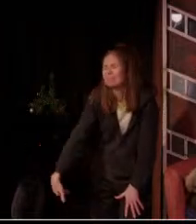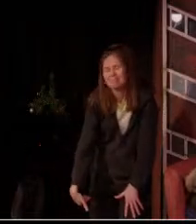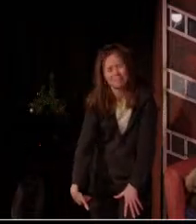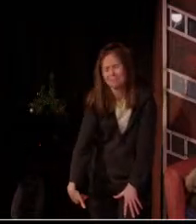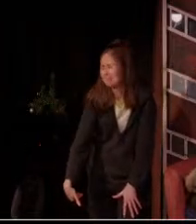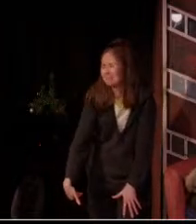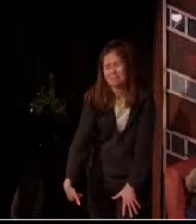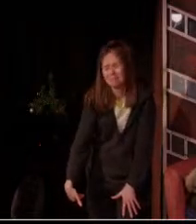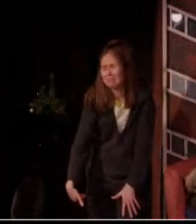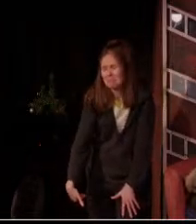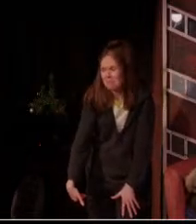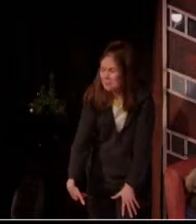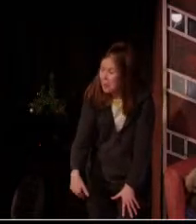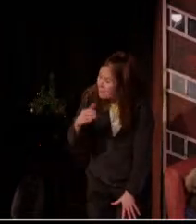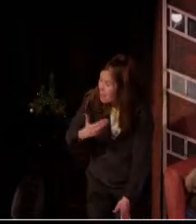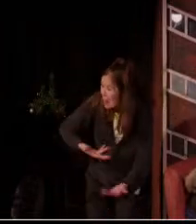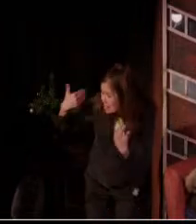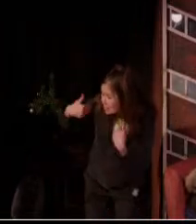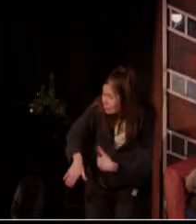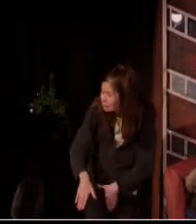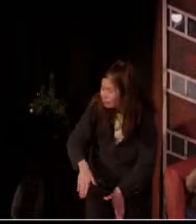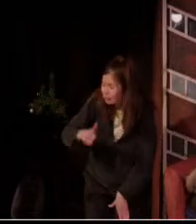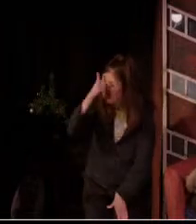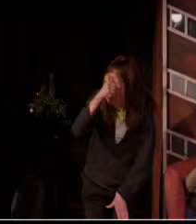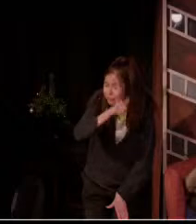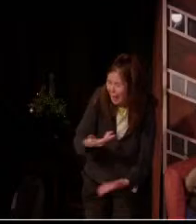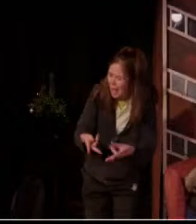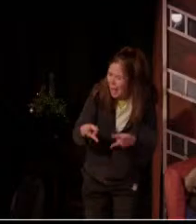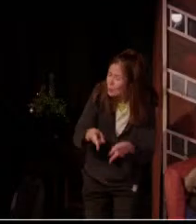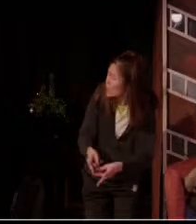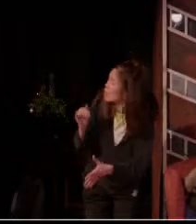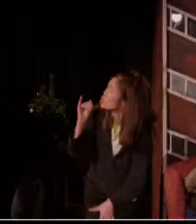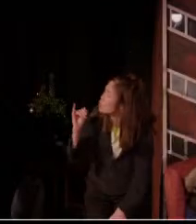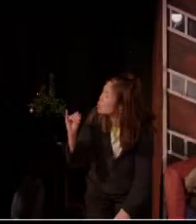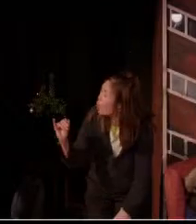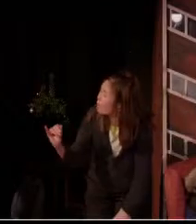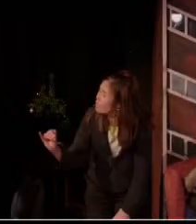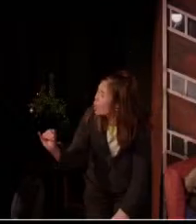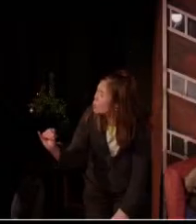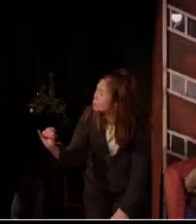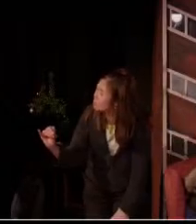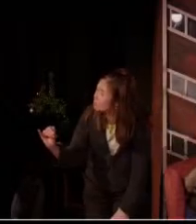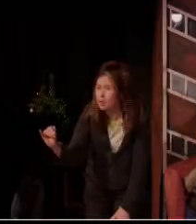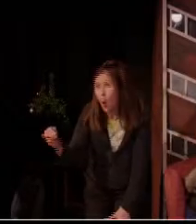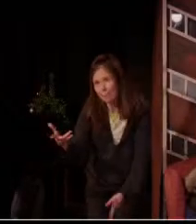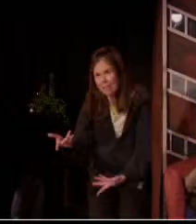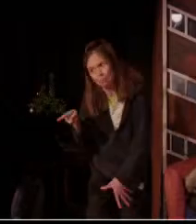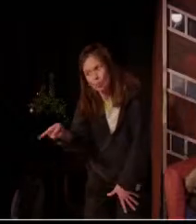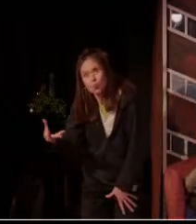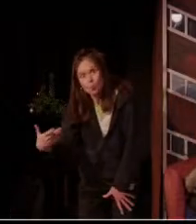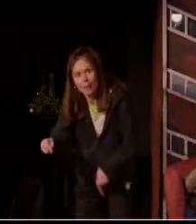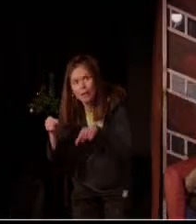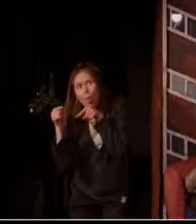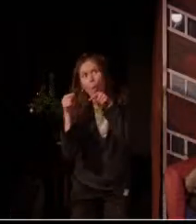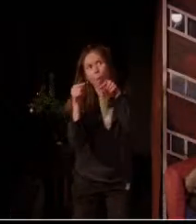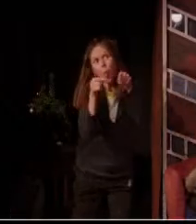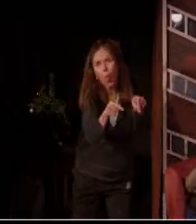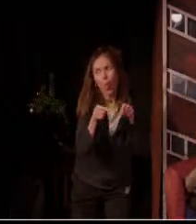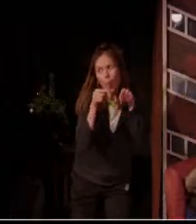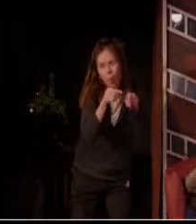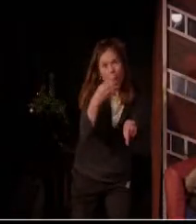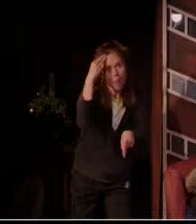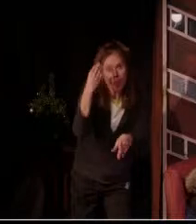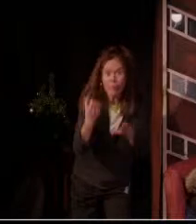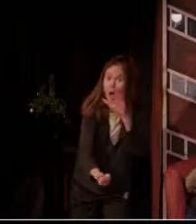wise for one so young, shattered his heart when he heard how his cruel, foolish father scorned his